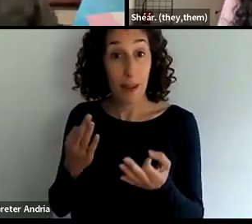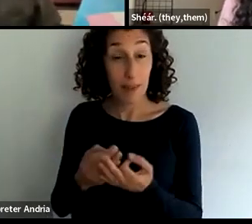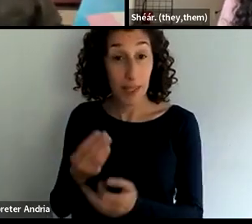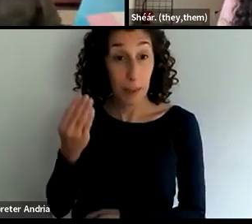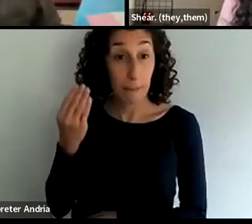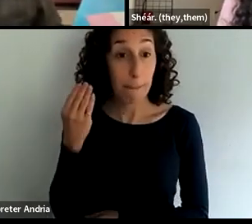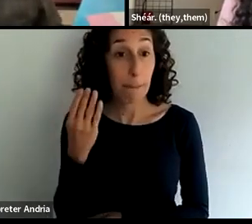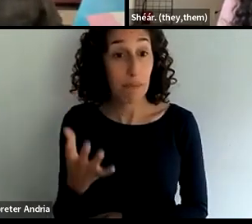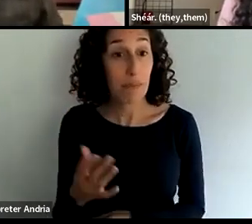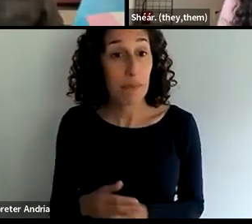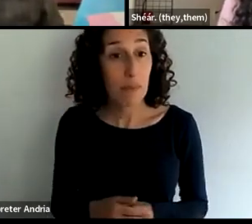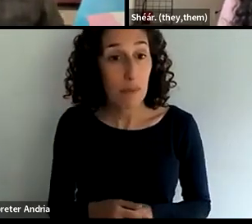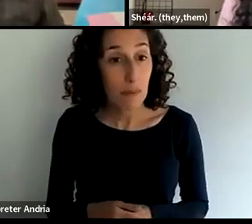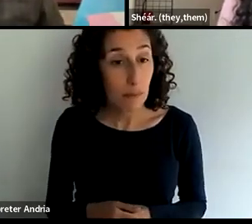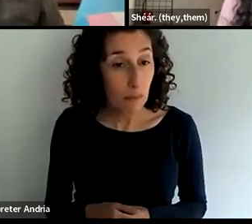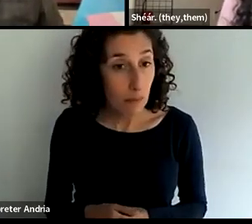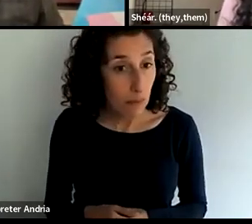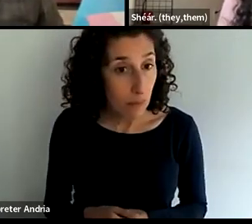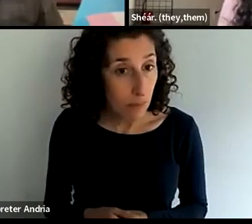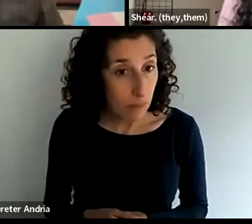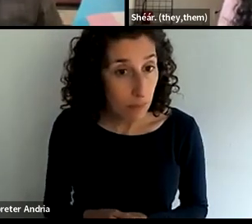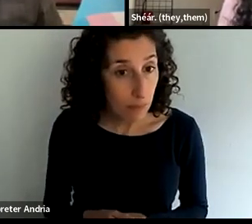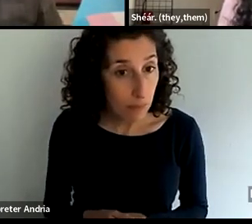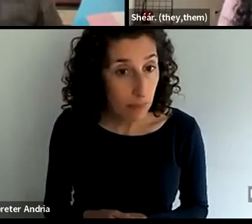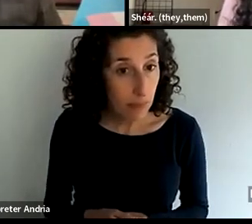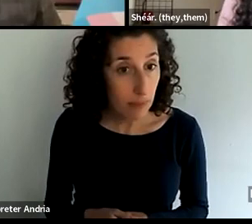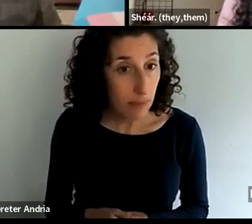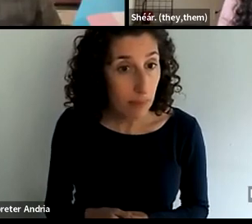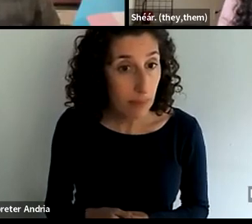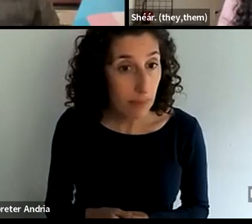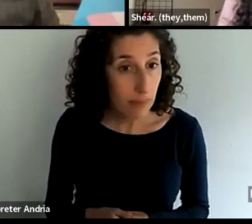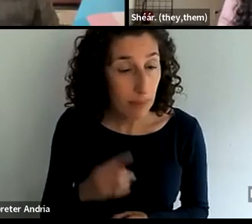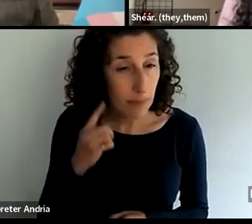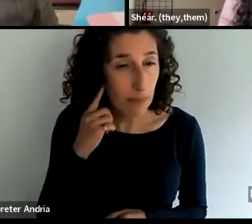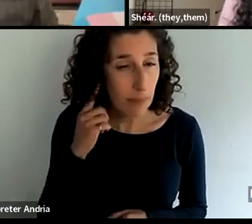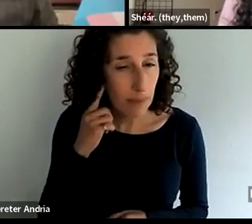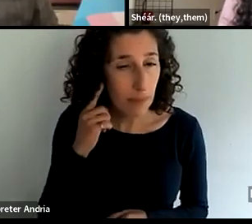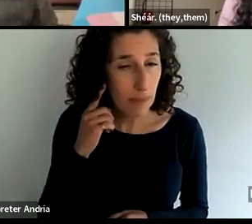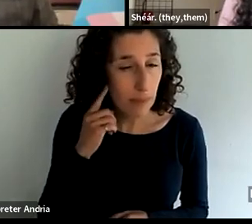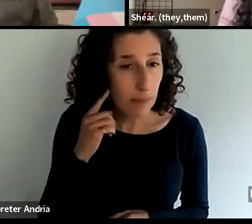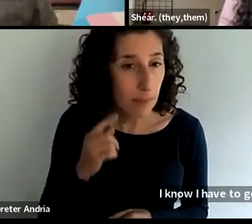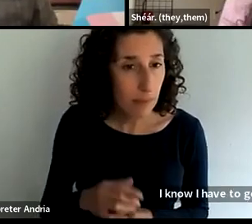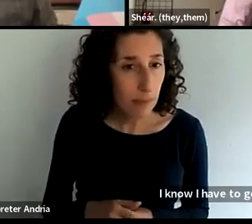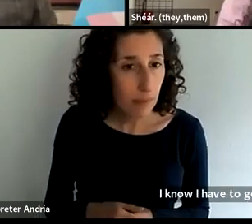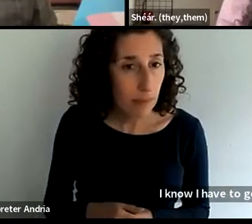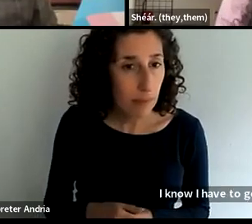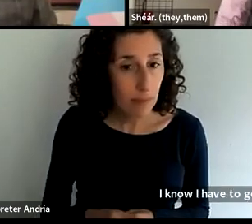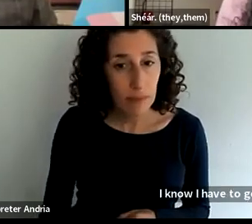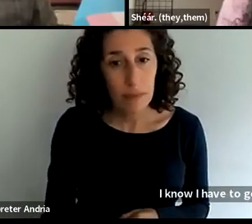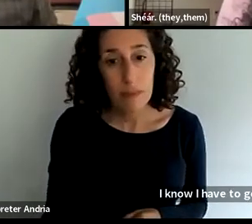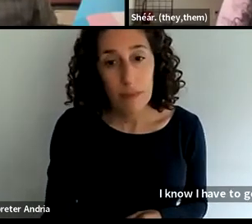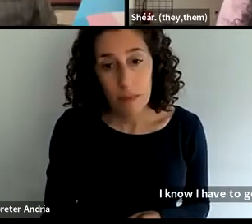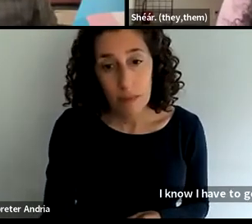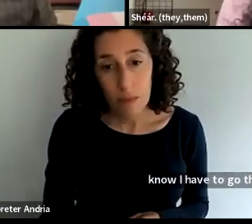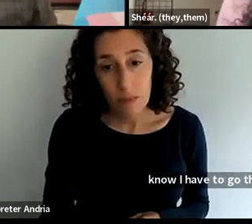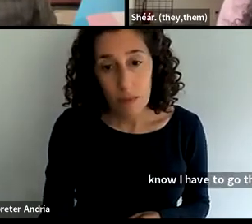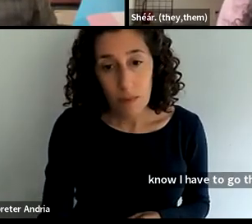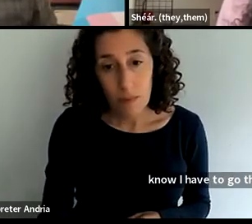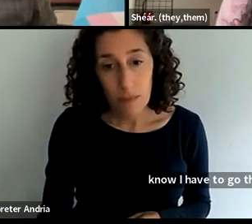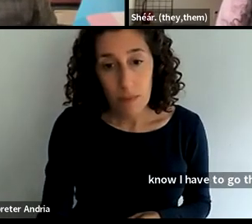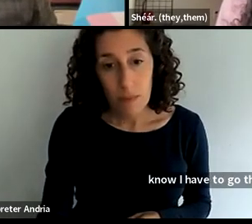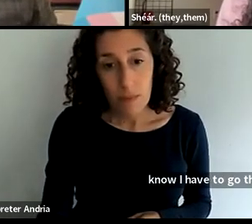I know I have to go through it, and I'm pretty sure others will have also, if not will. You hear the